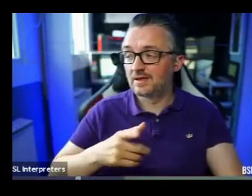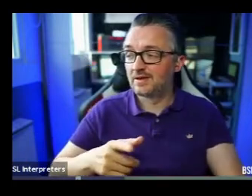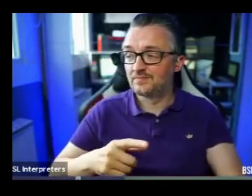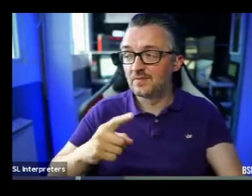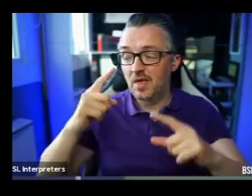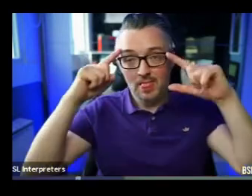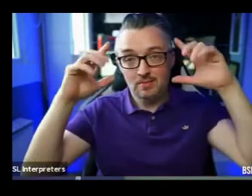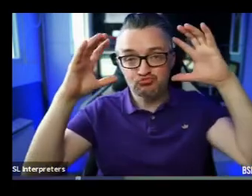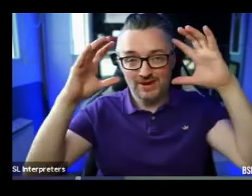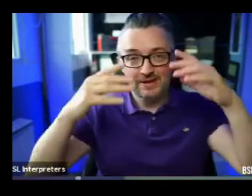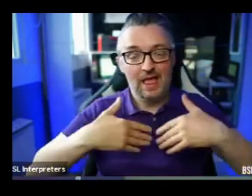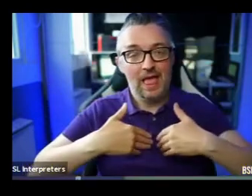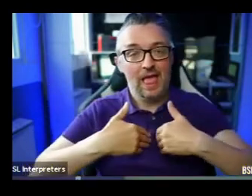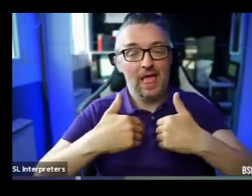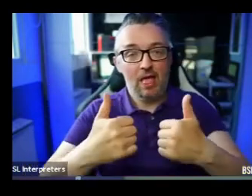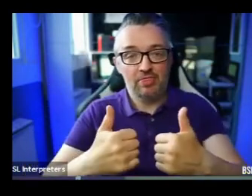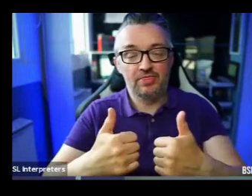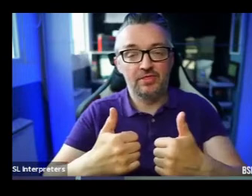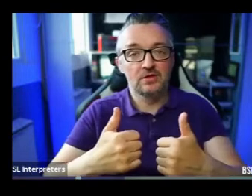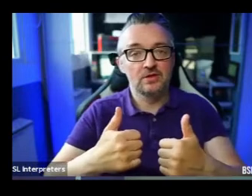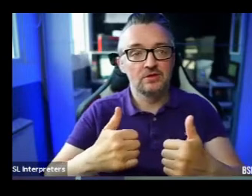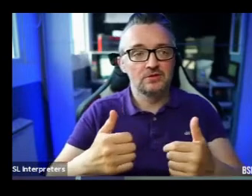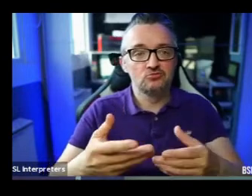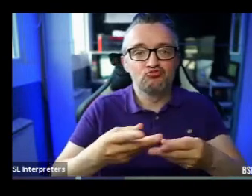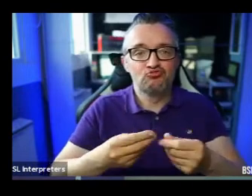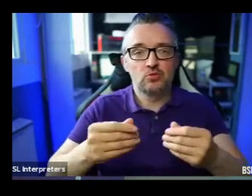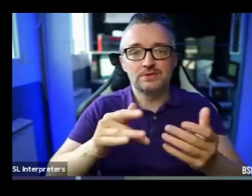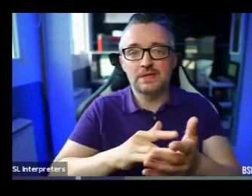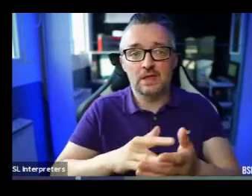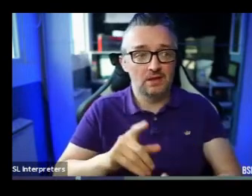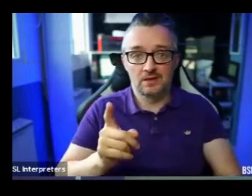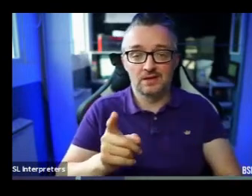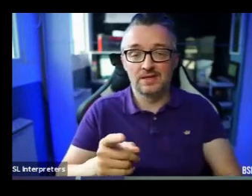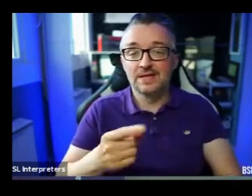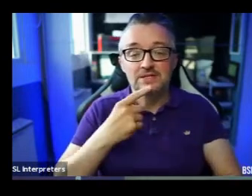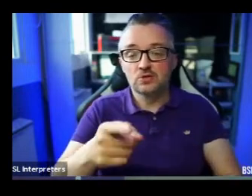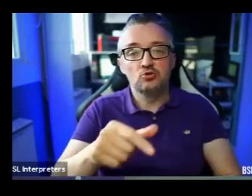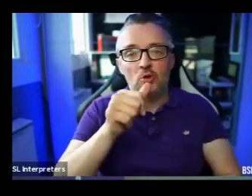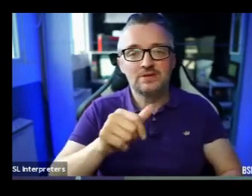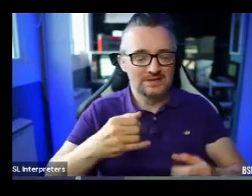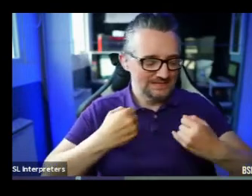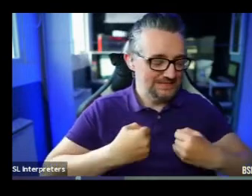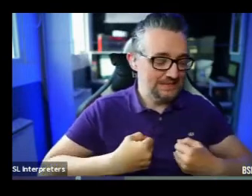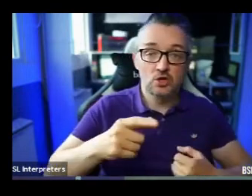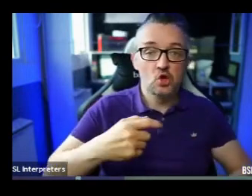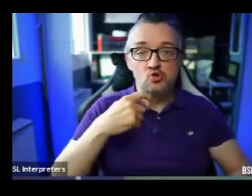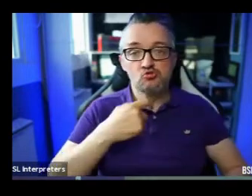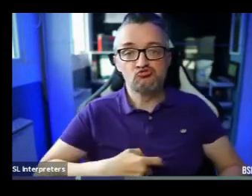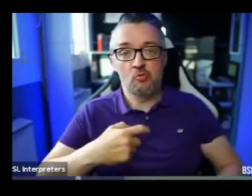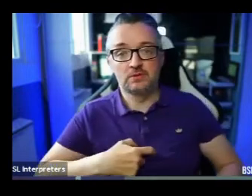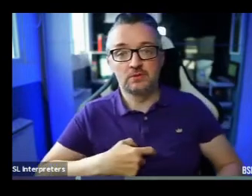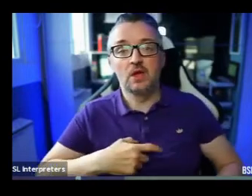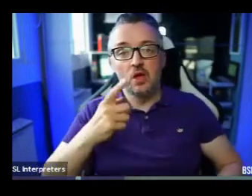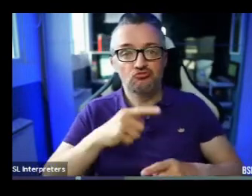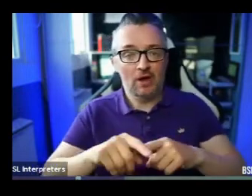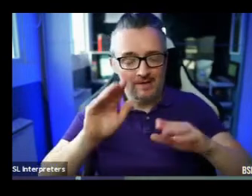of the Brain Health Resource Center. That's flipping the balance of power. And it's saying, you're not a disease, you're a